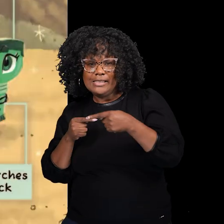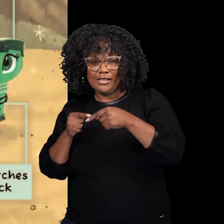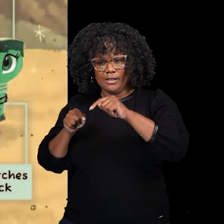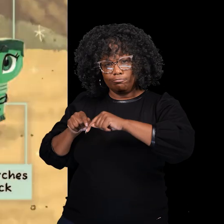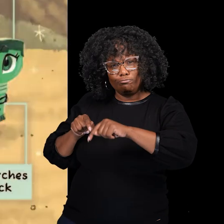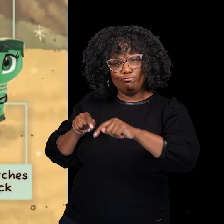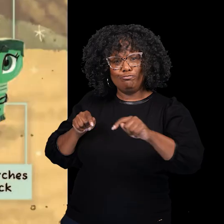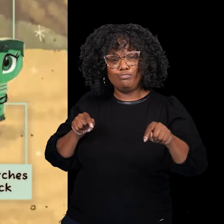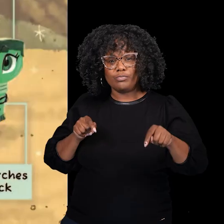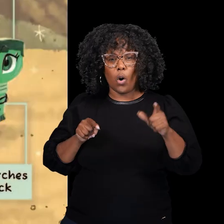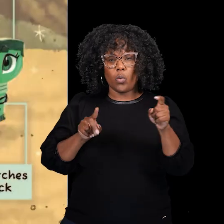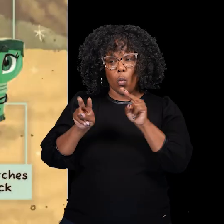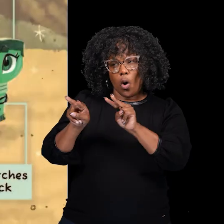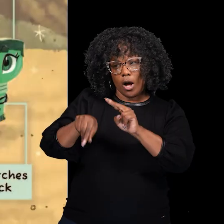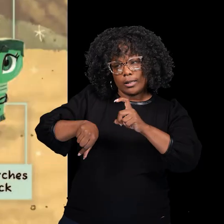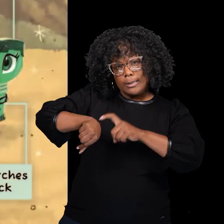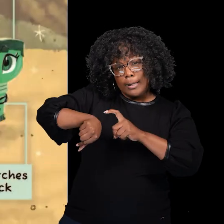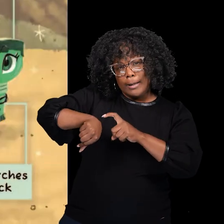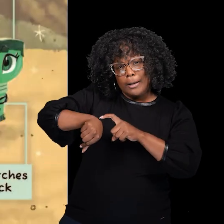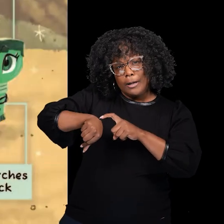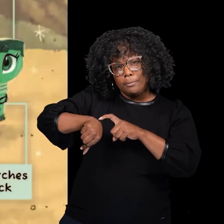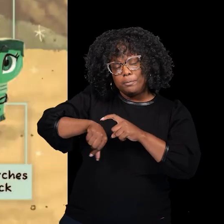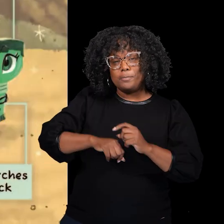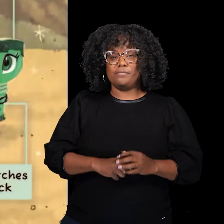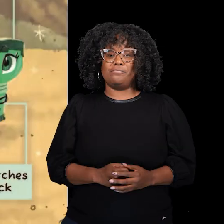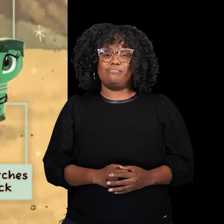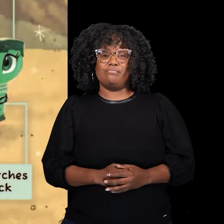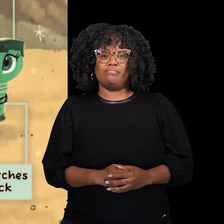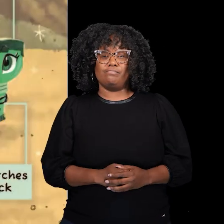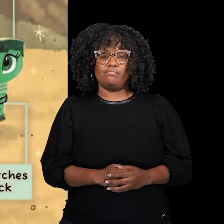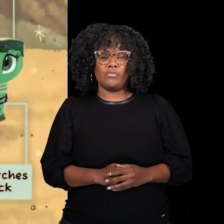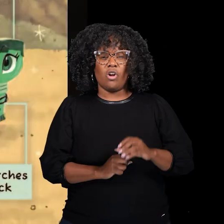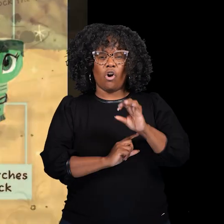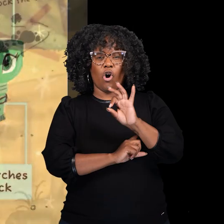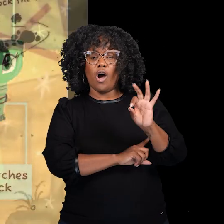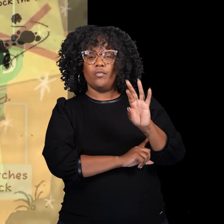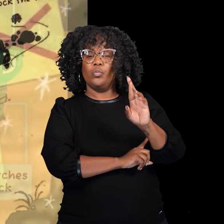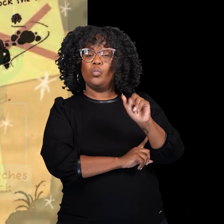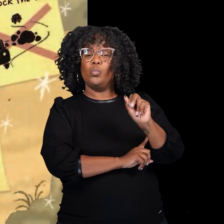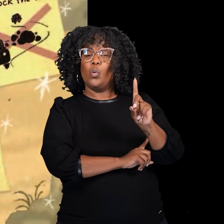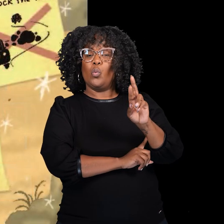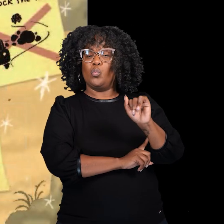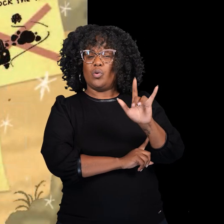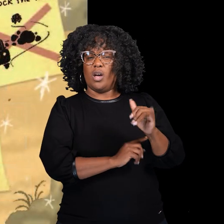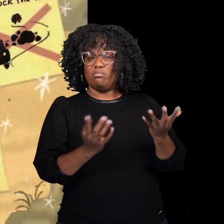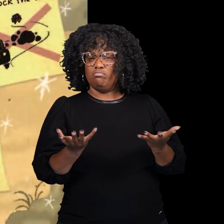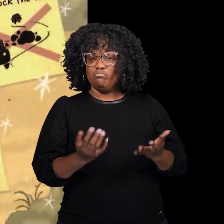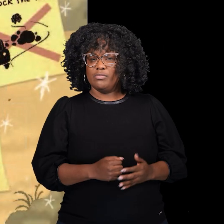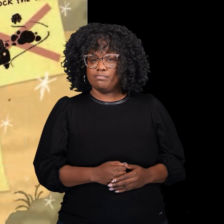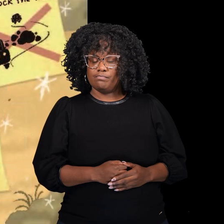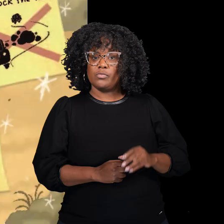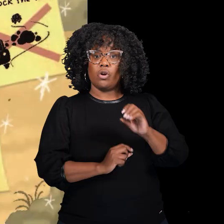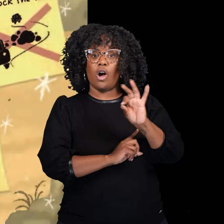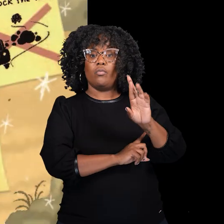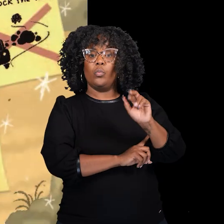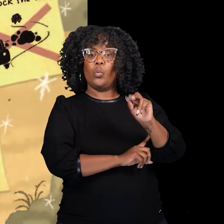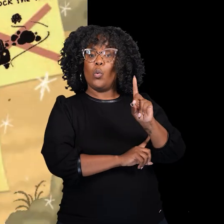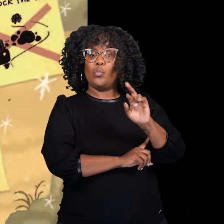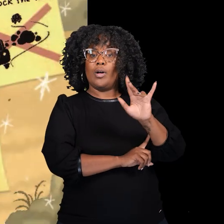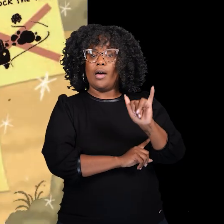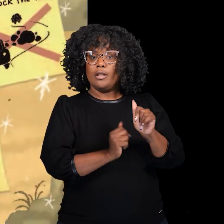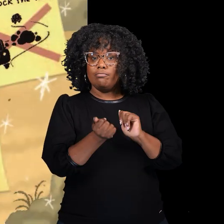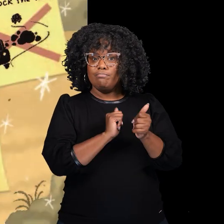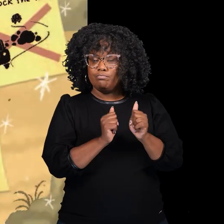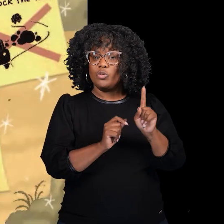each checkpoint, always watches the clock. What is an off-road rally? An off-road rally